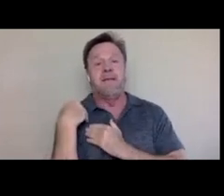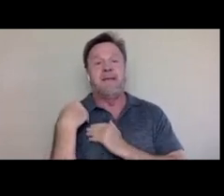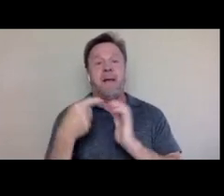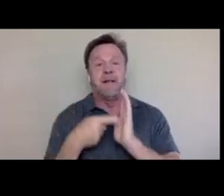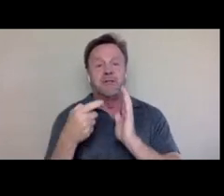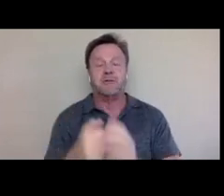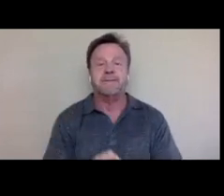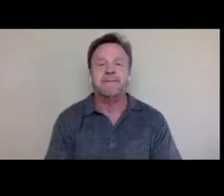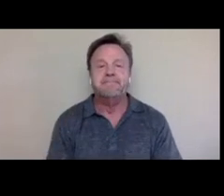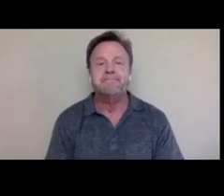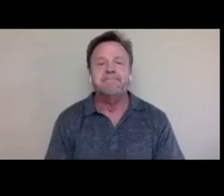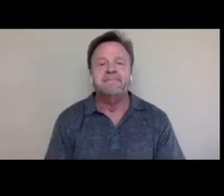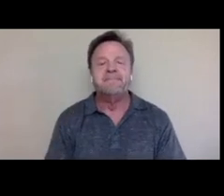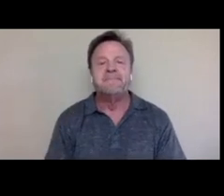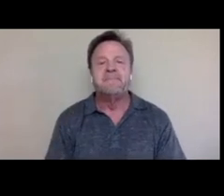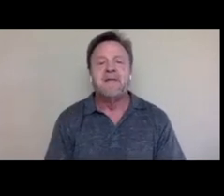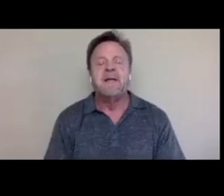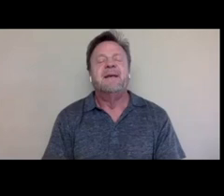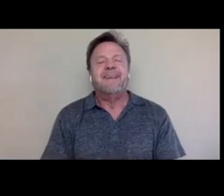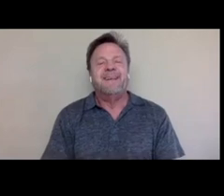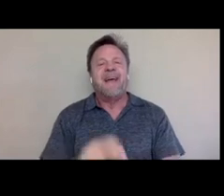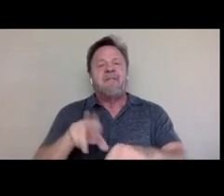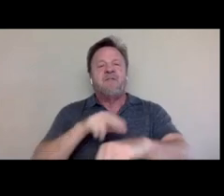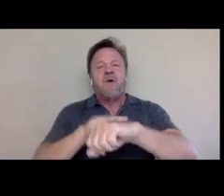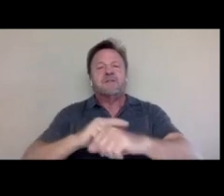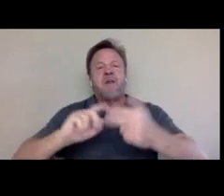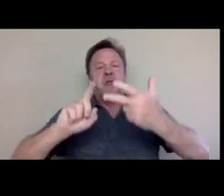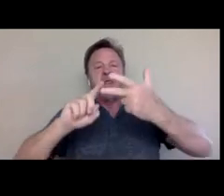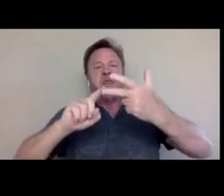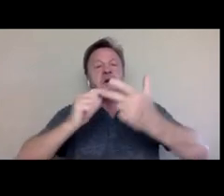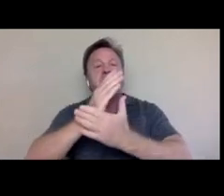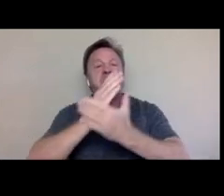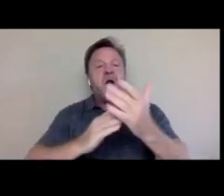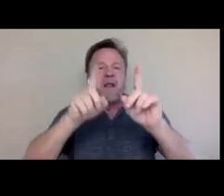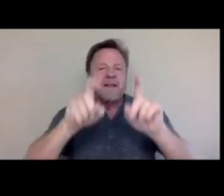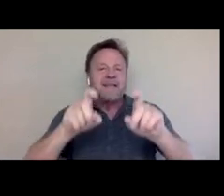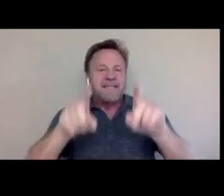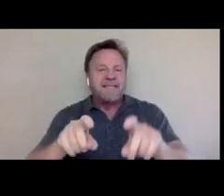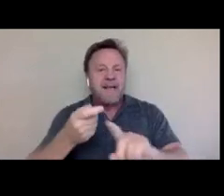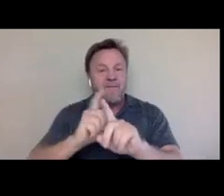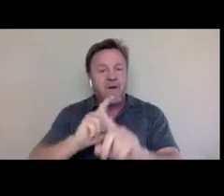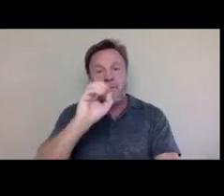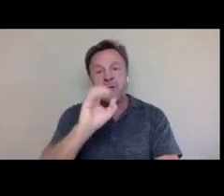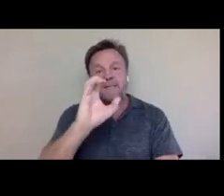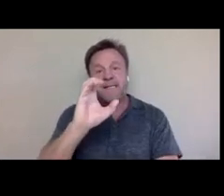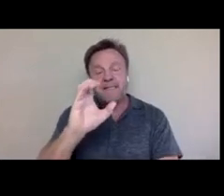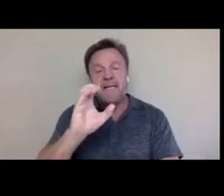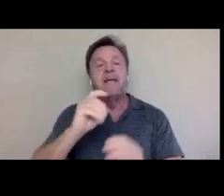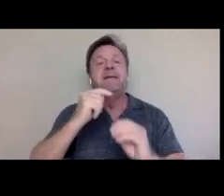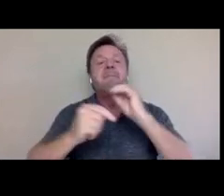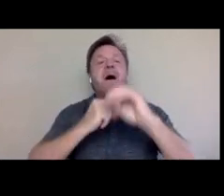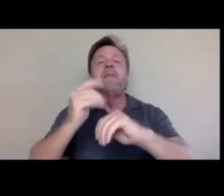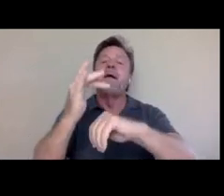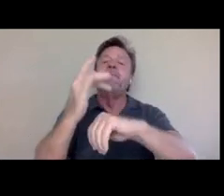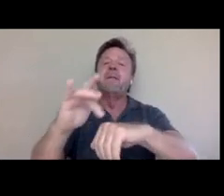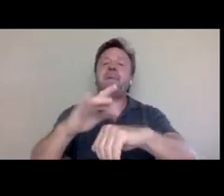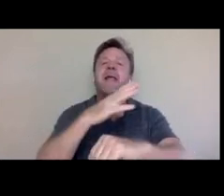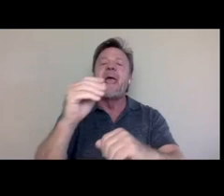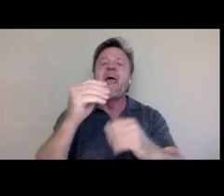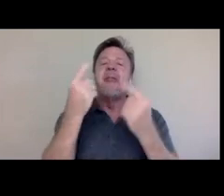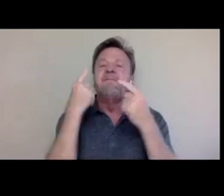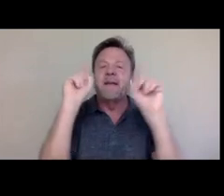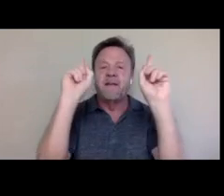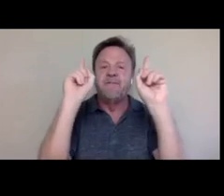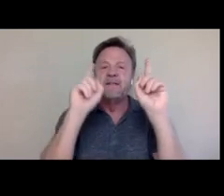please. And then, of course, the third part of this testing by OCC is about the availability and effectiveness of